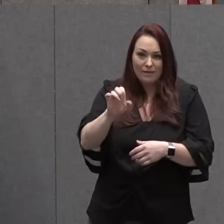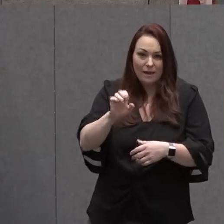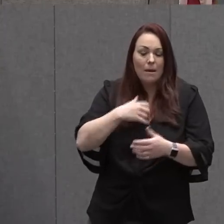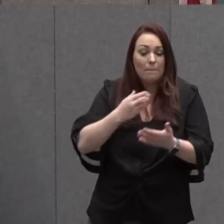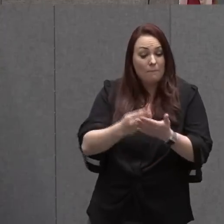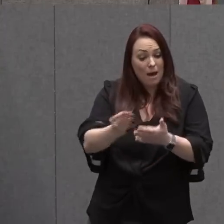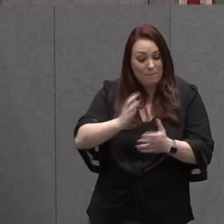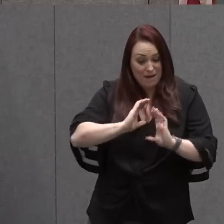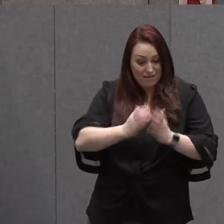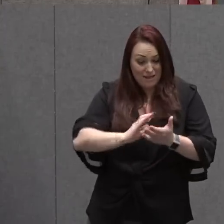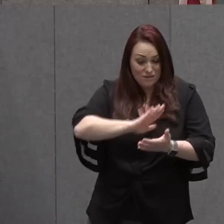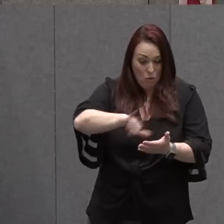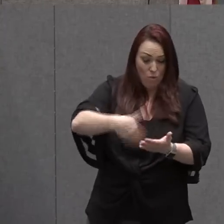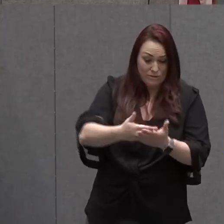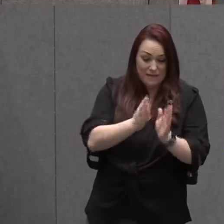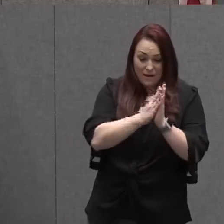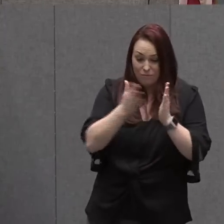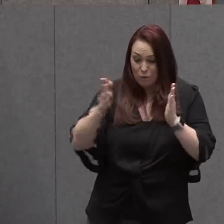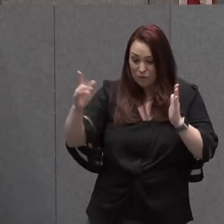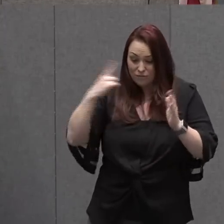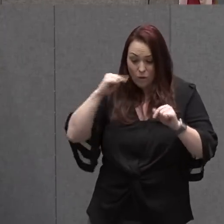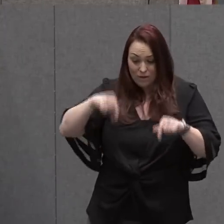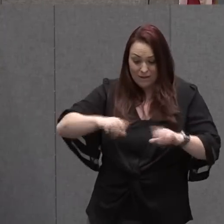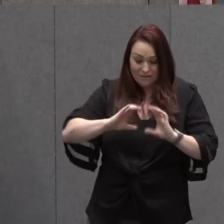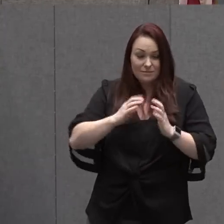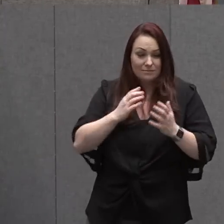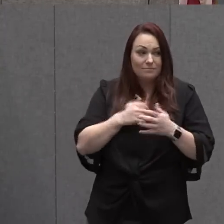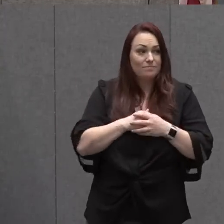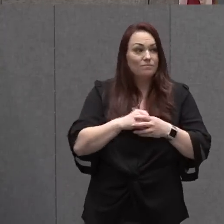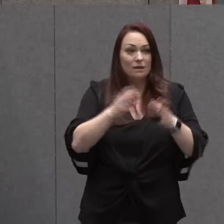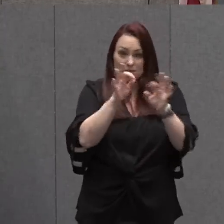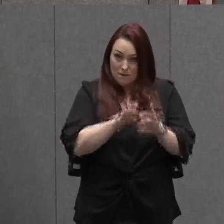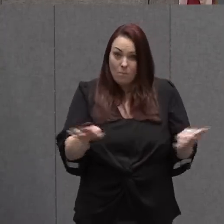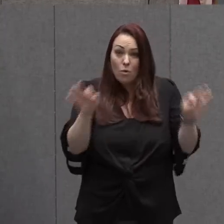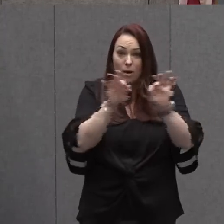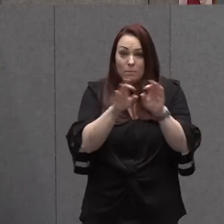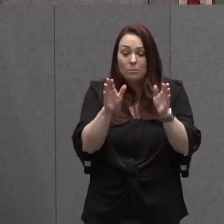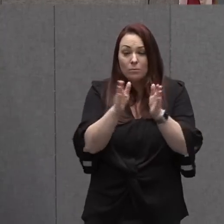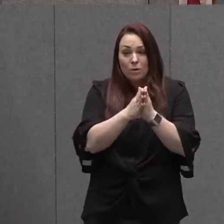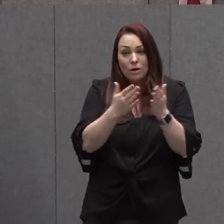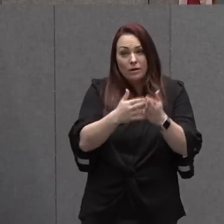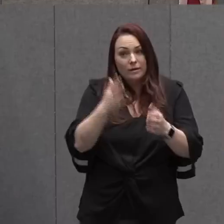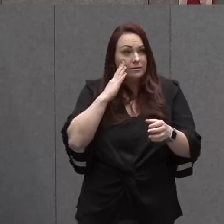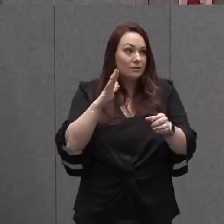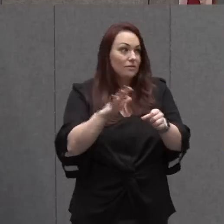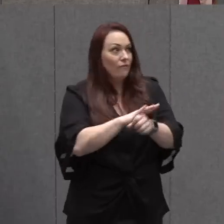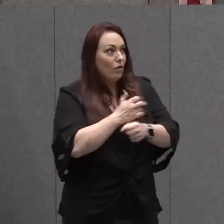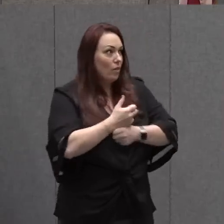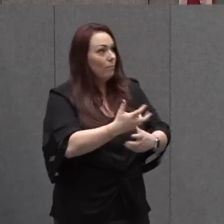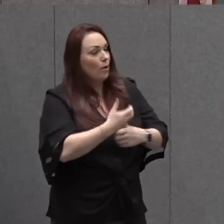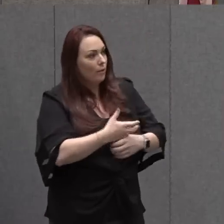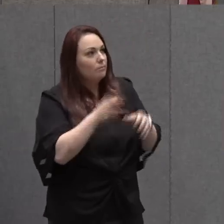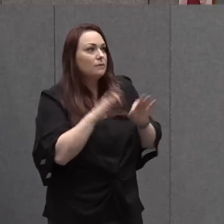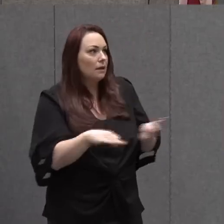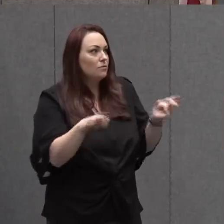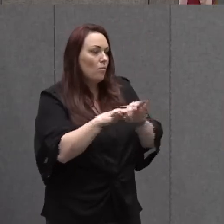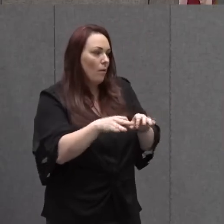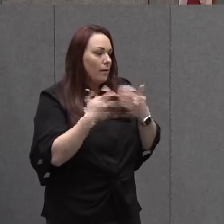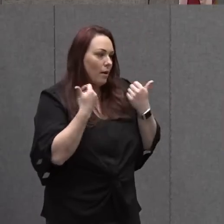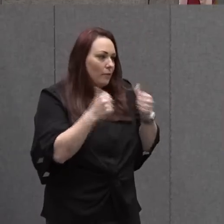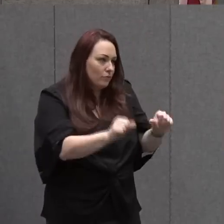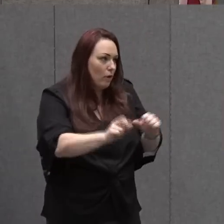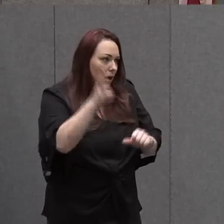that must mean it's a very important book. It's a very important book. Well, if it is full of poems and it is important, I'll at least give it a shot to